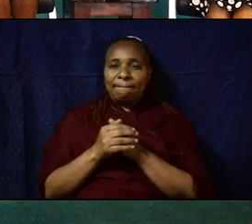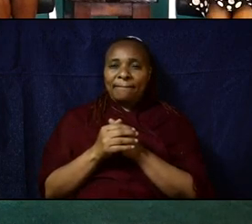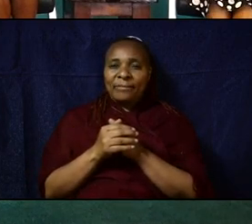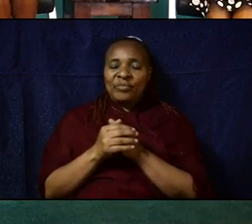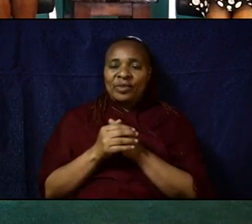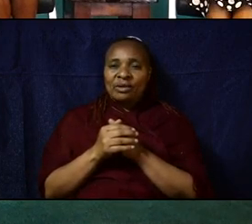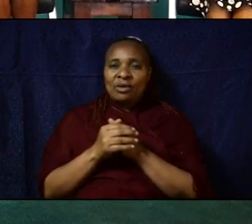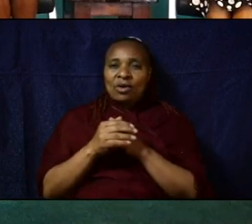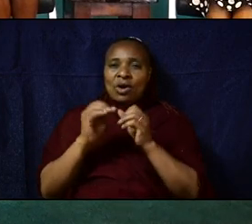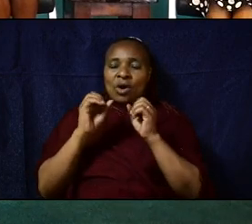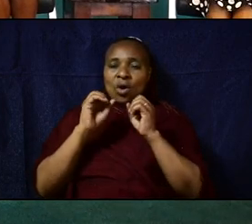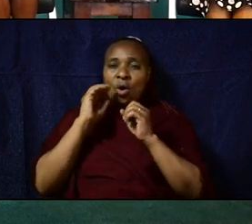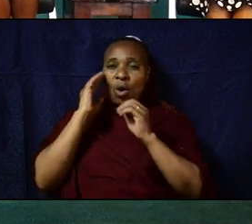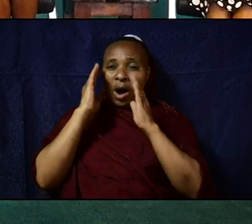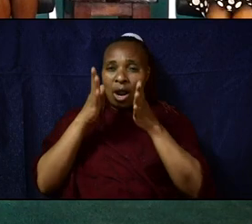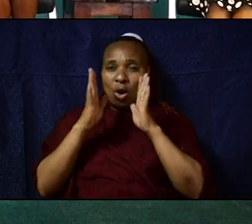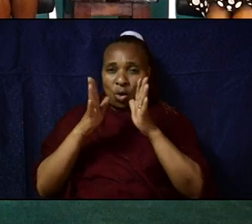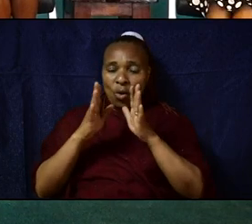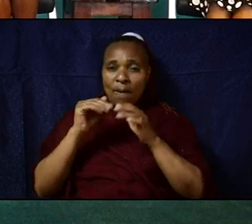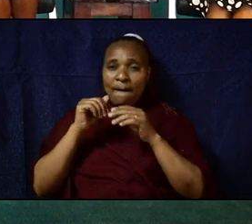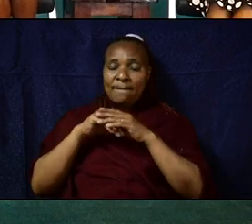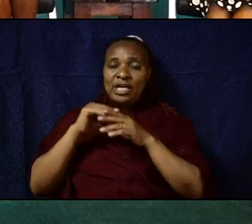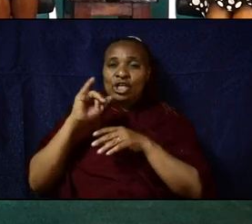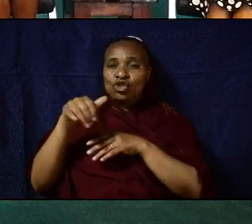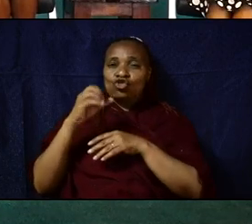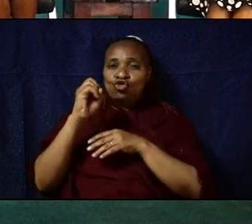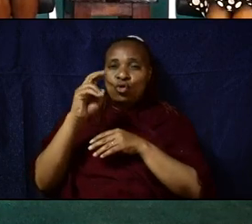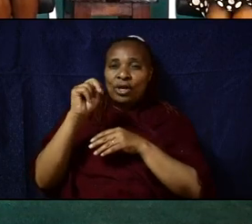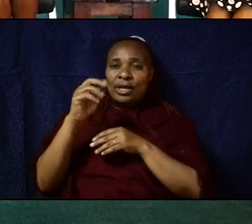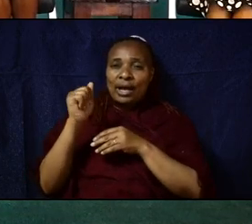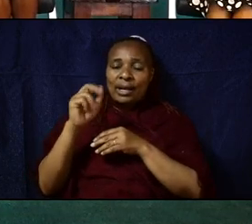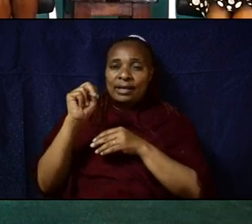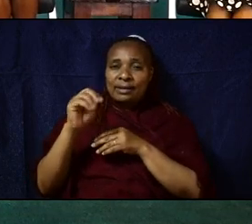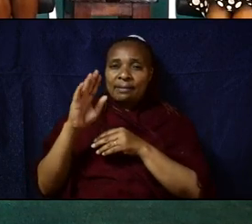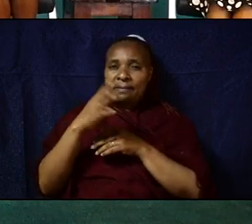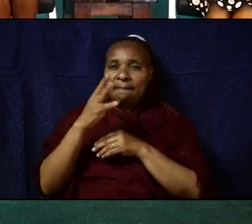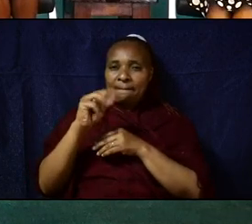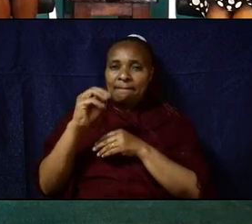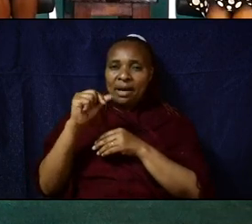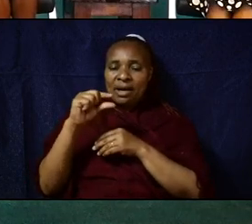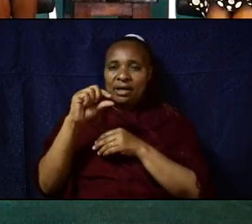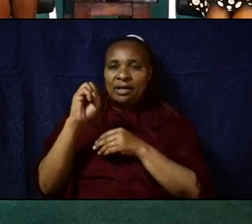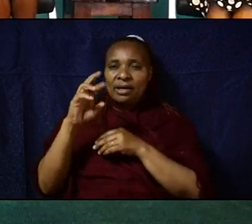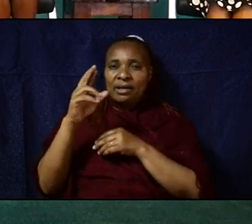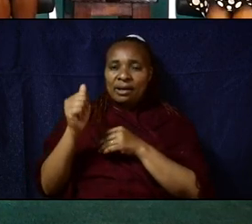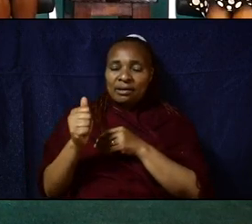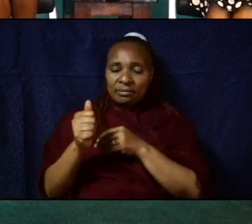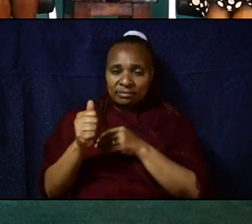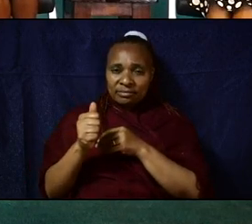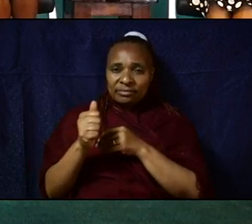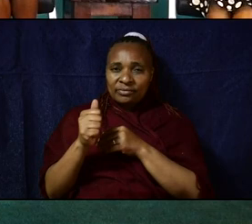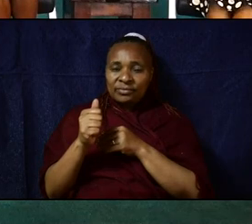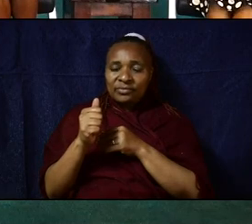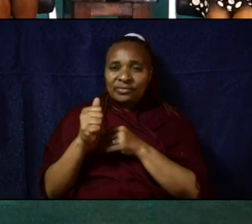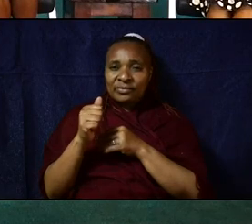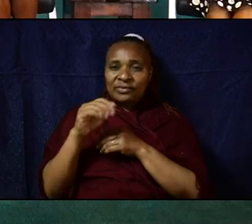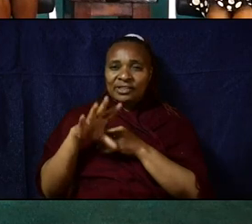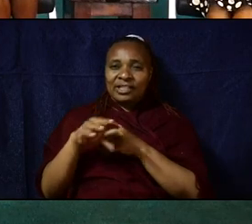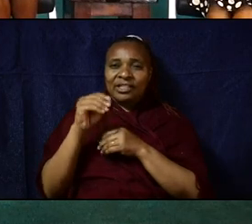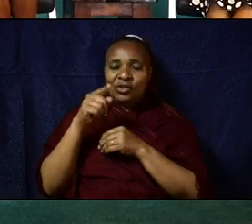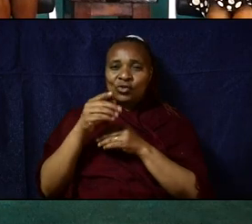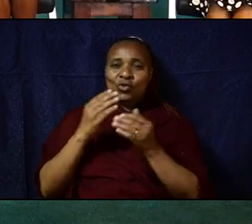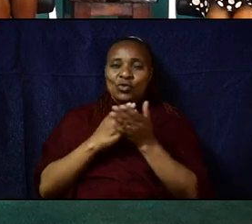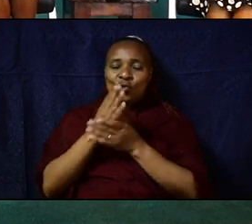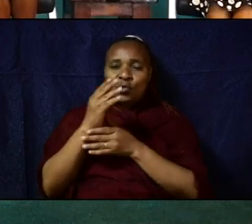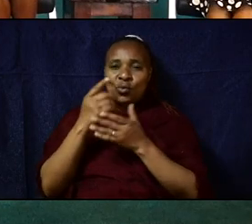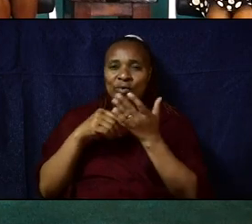Hi, everyone. I am Jonan Magana. I'll be taking you through mostly each and every session of the lesson.